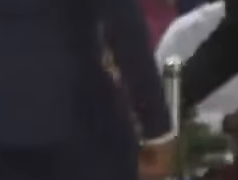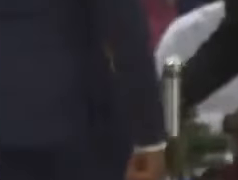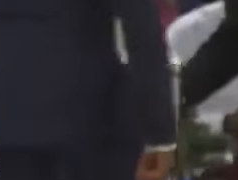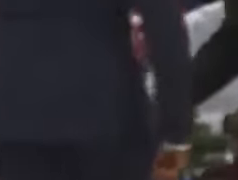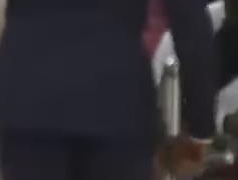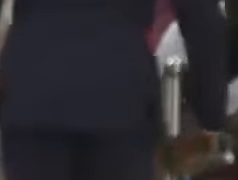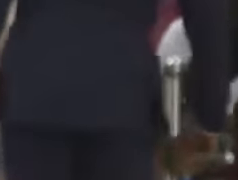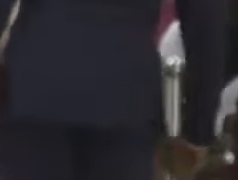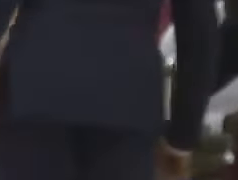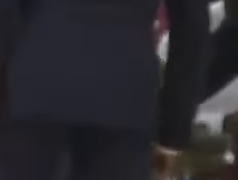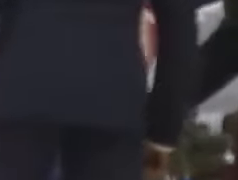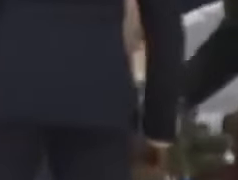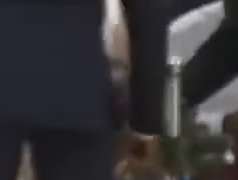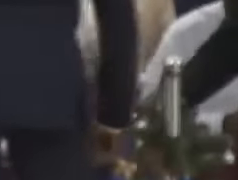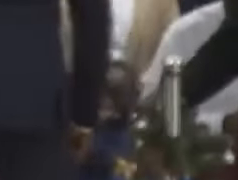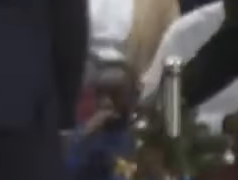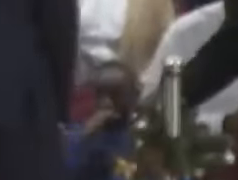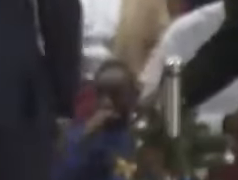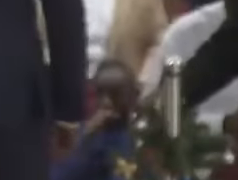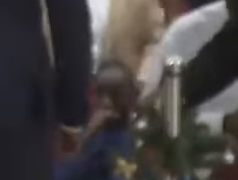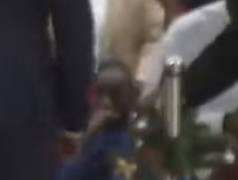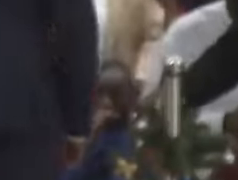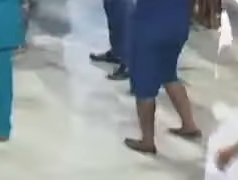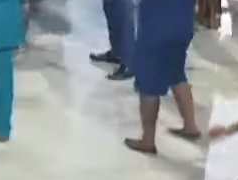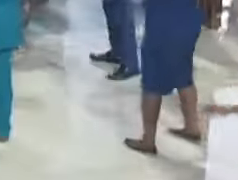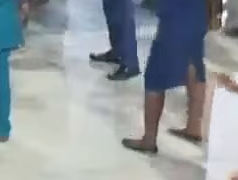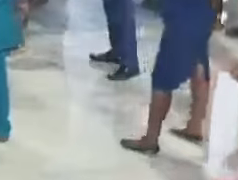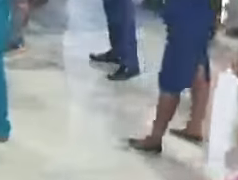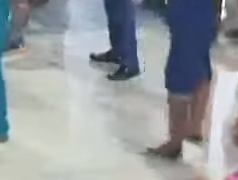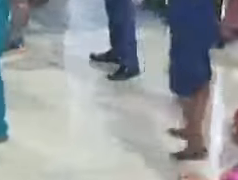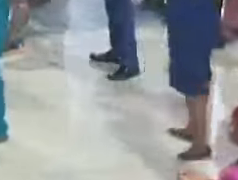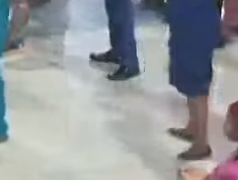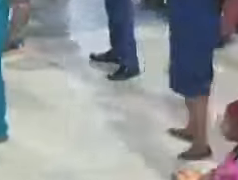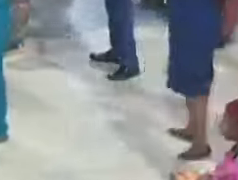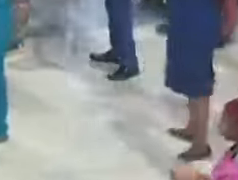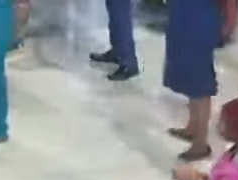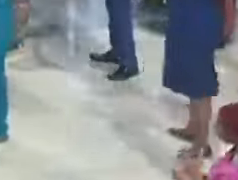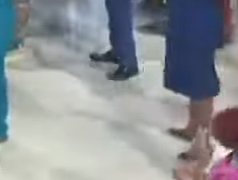The Almighty God will grant your request.